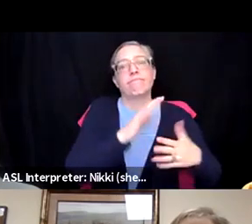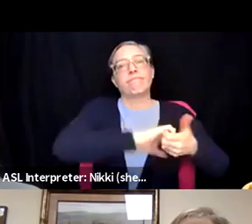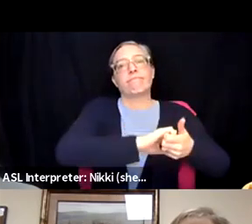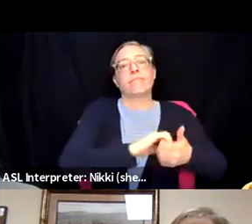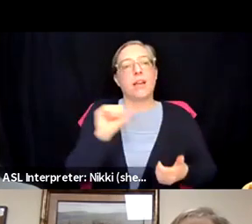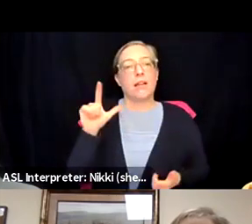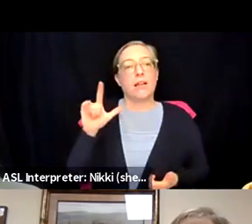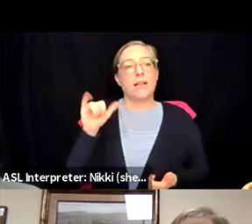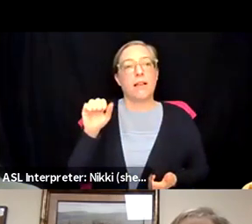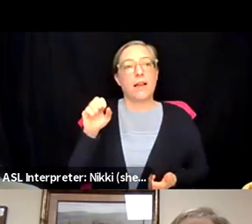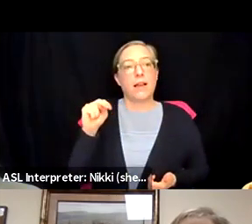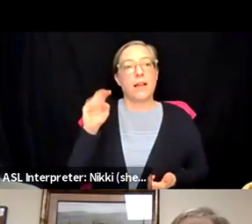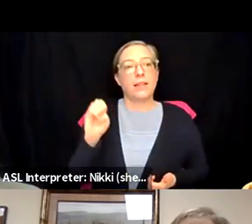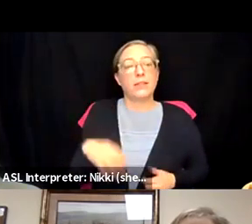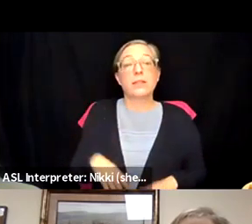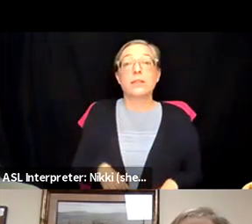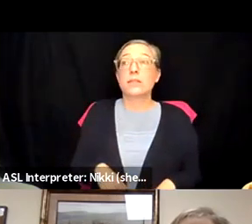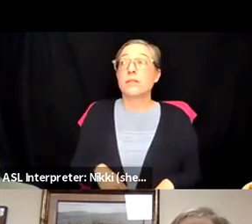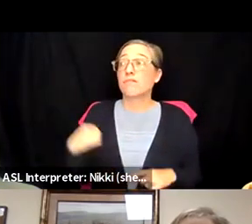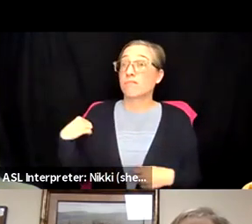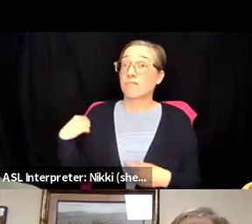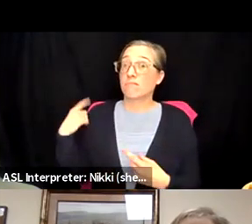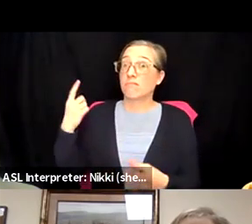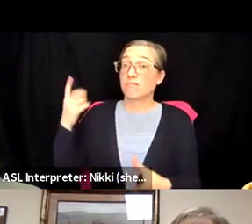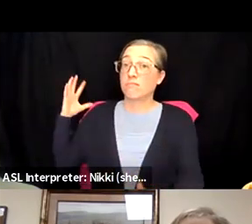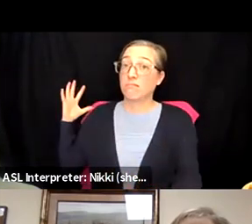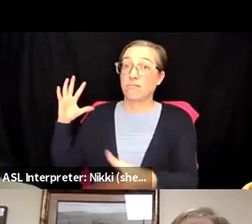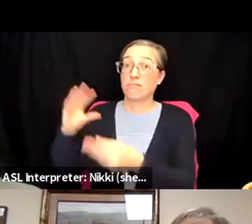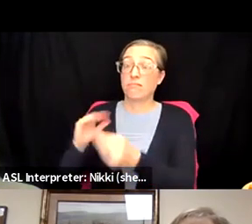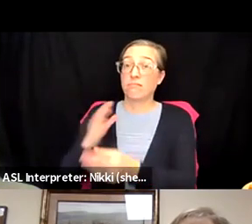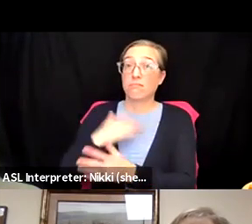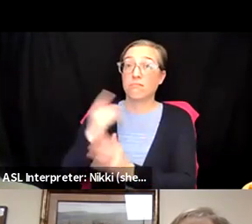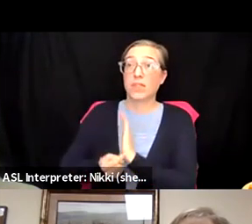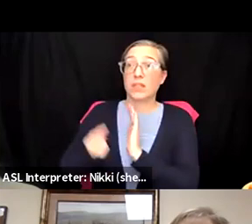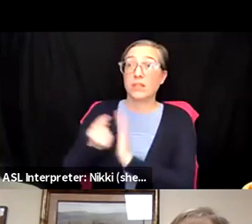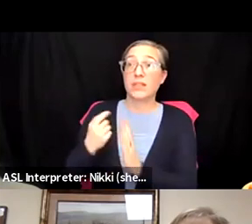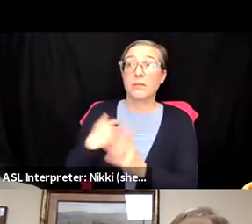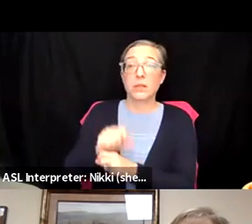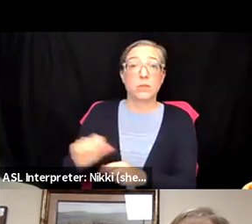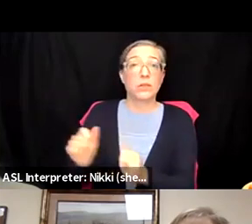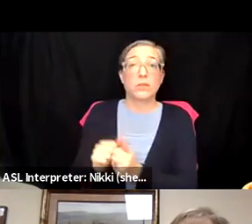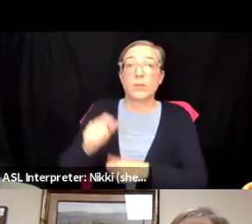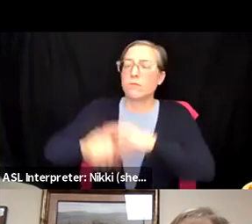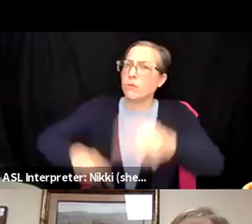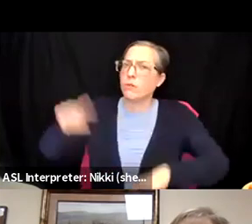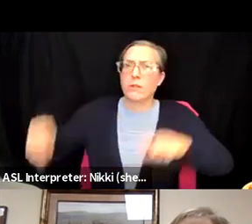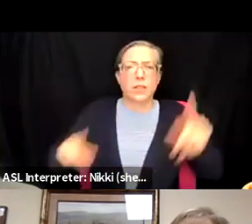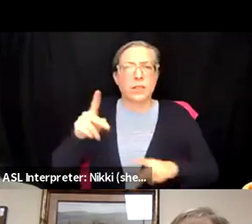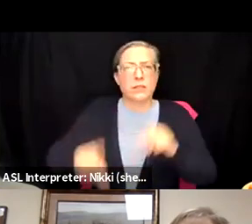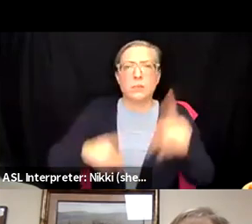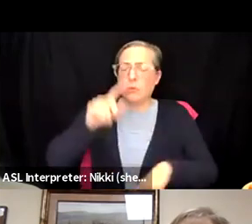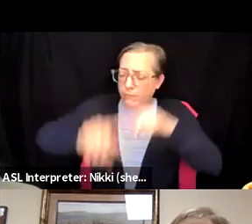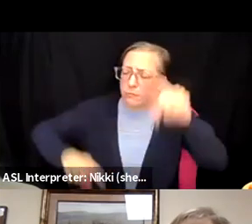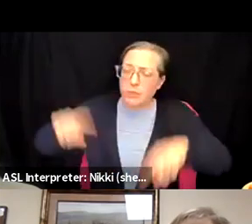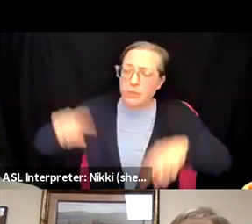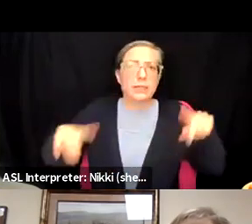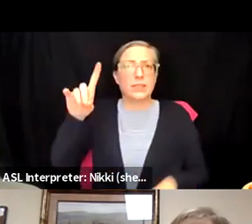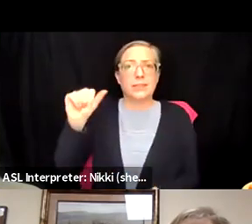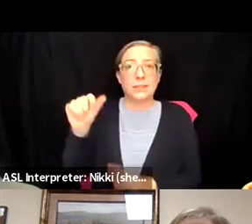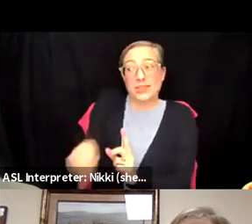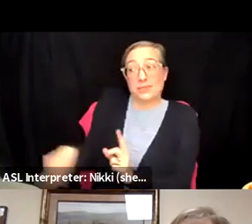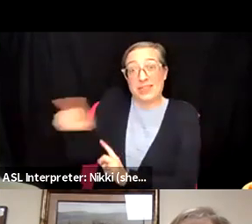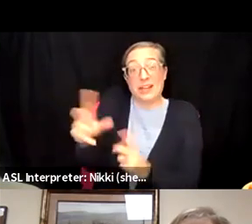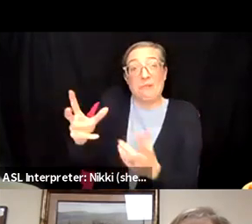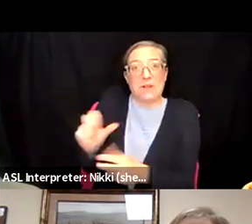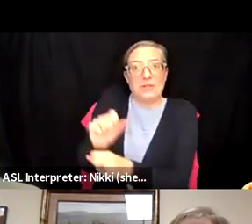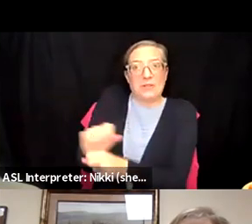I've worked with individuals who have all different types of disabilities and want to work. And so I